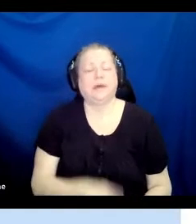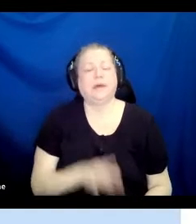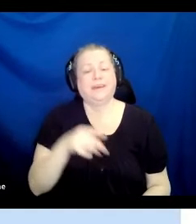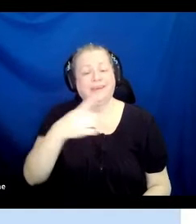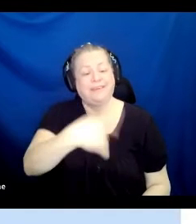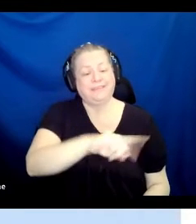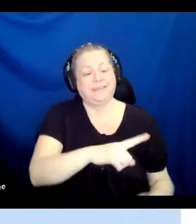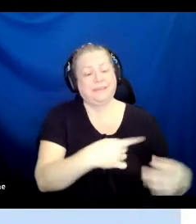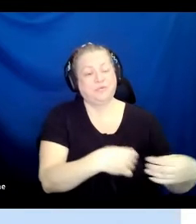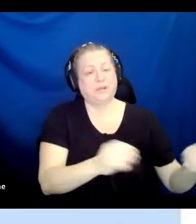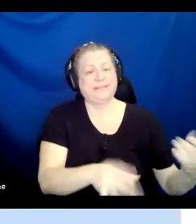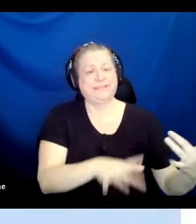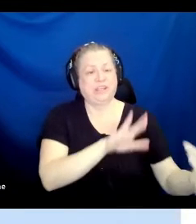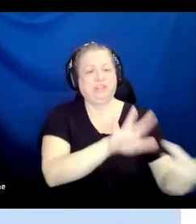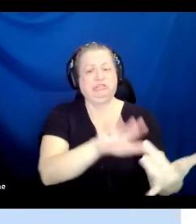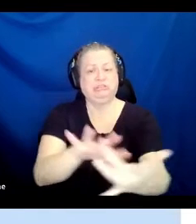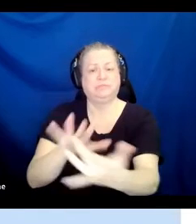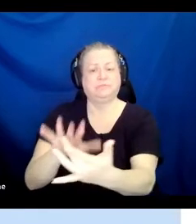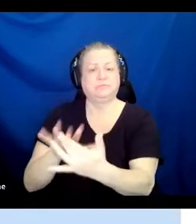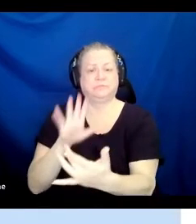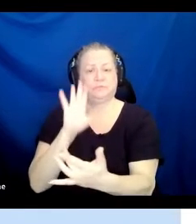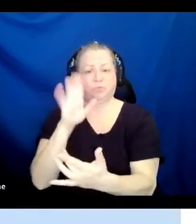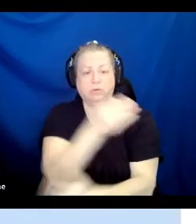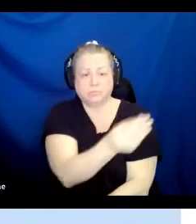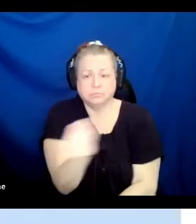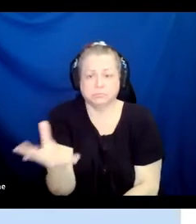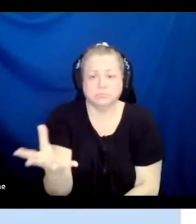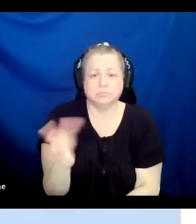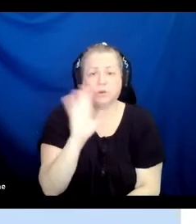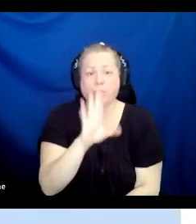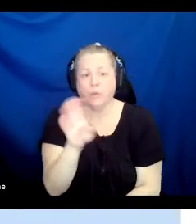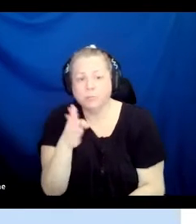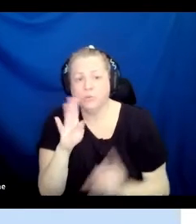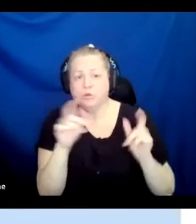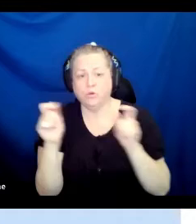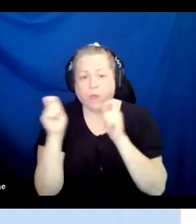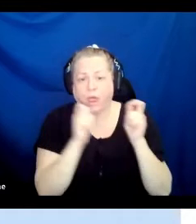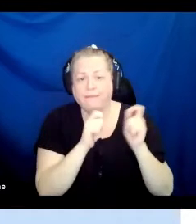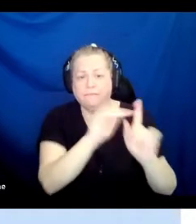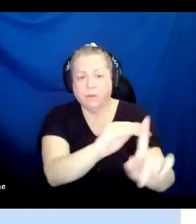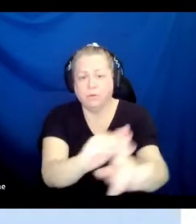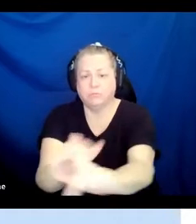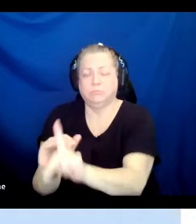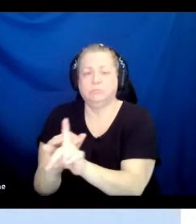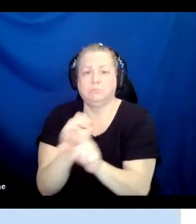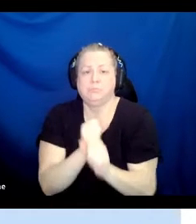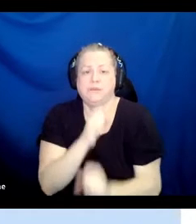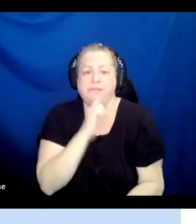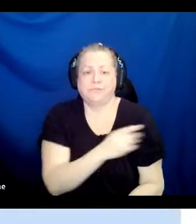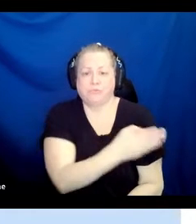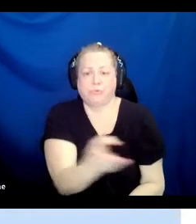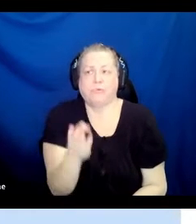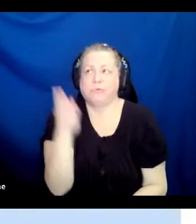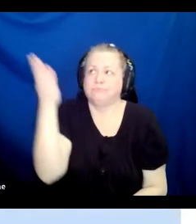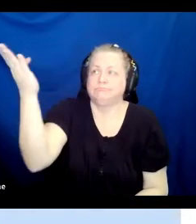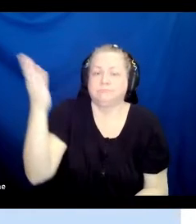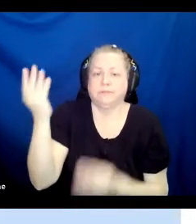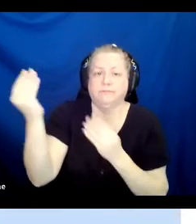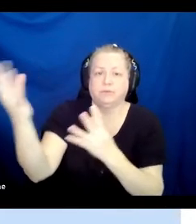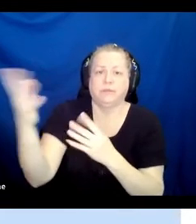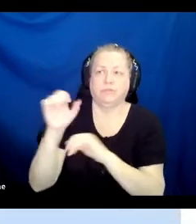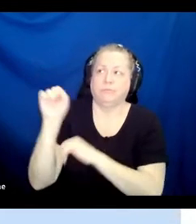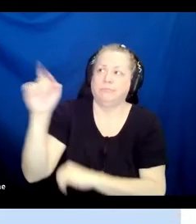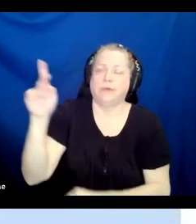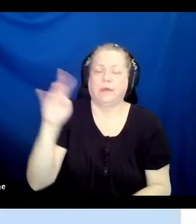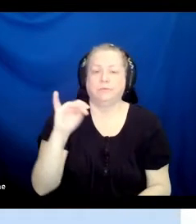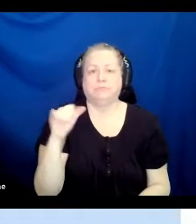keep them informed about when they will be receiving their blue envelopes and making sure that they are submitting information back to